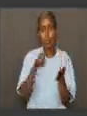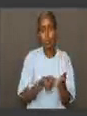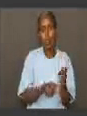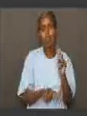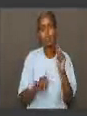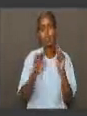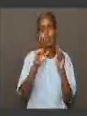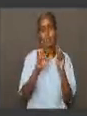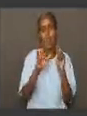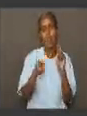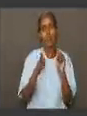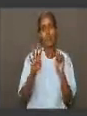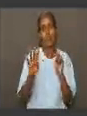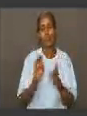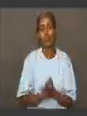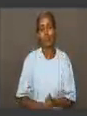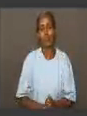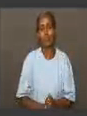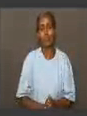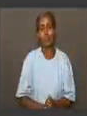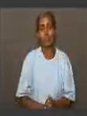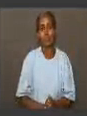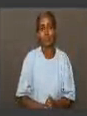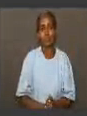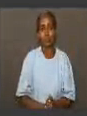point at 5, 4.